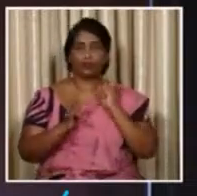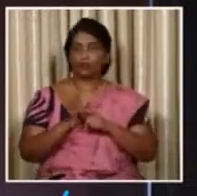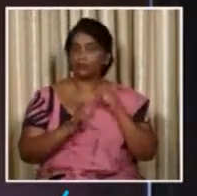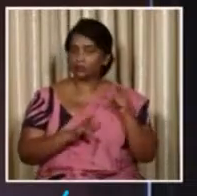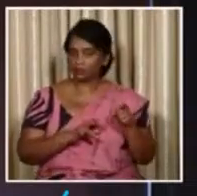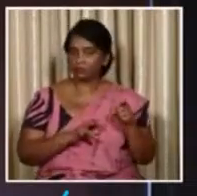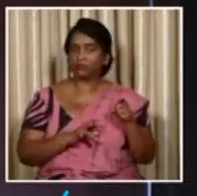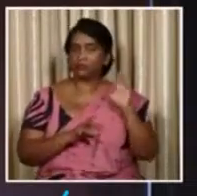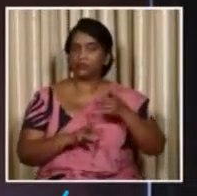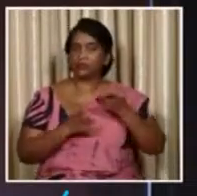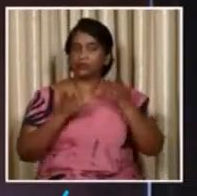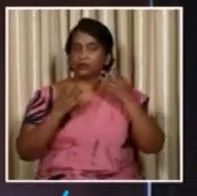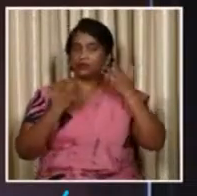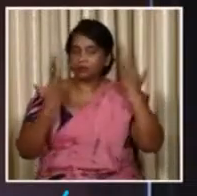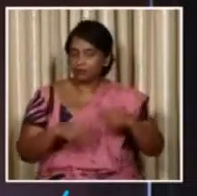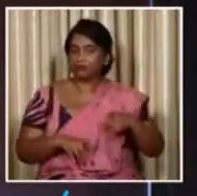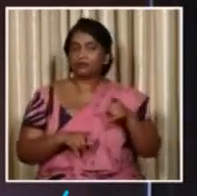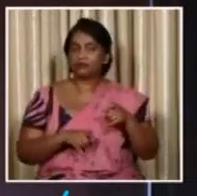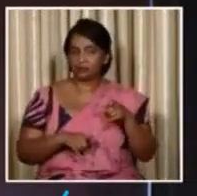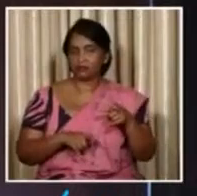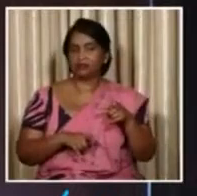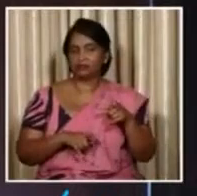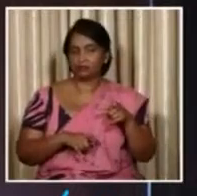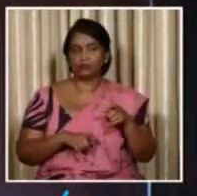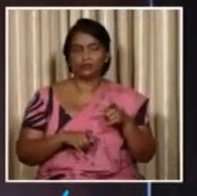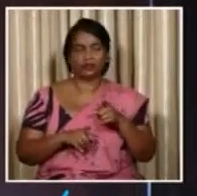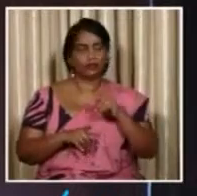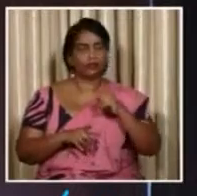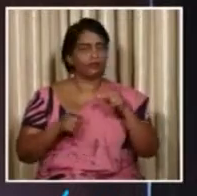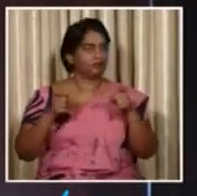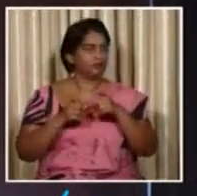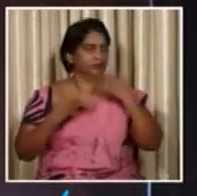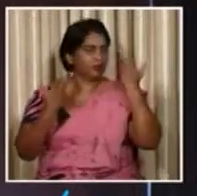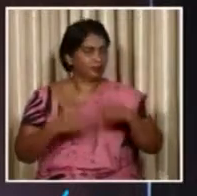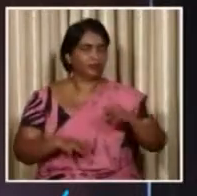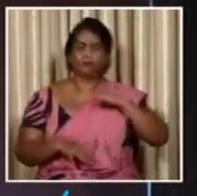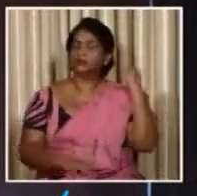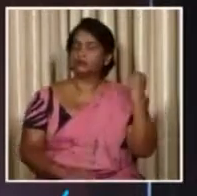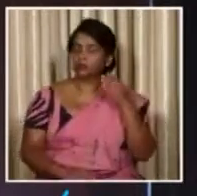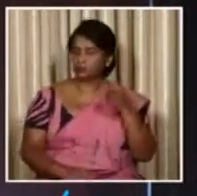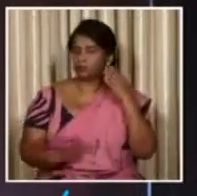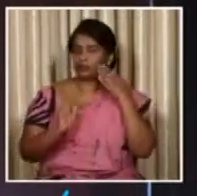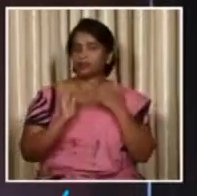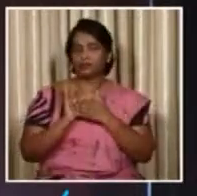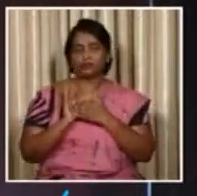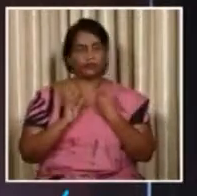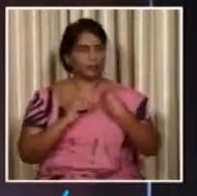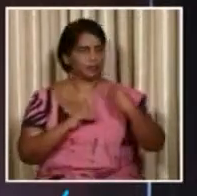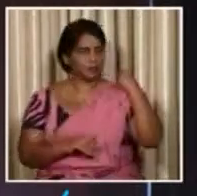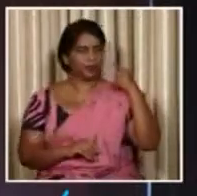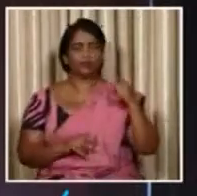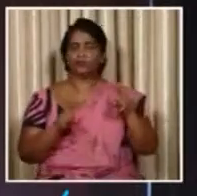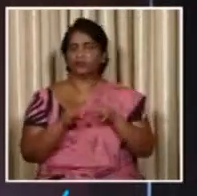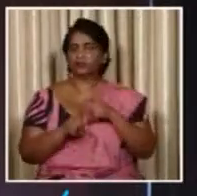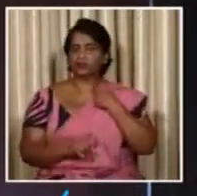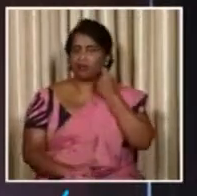But let me caution the honourable leader of the House. History does not favour who takes the people for granted. Speaker, let